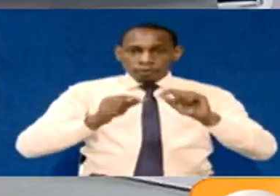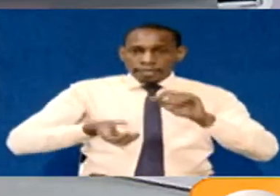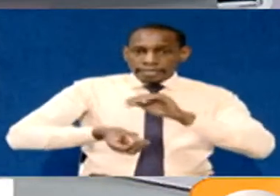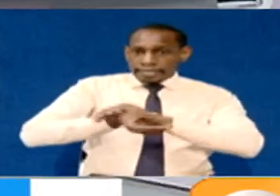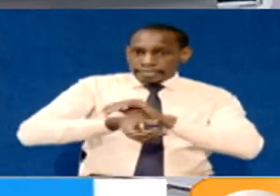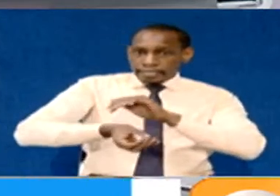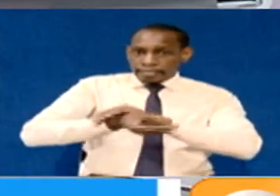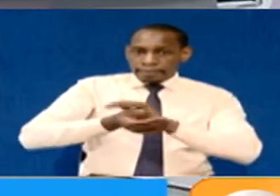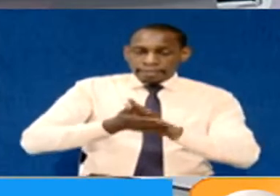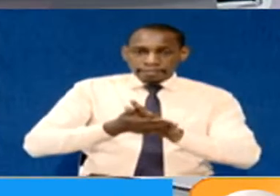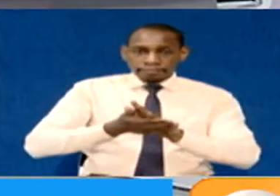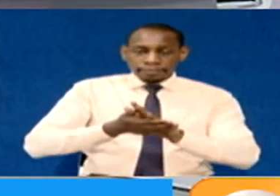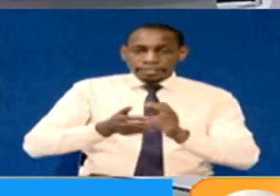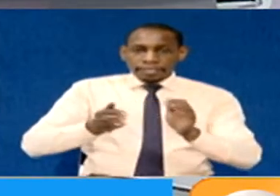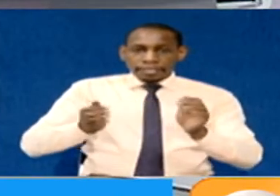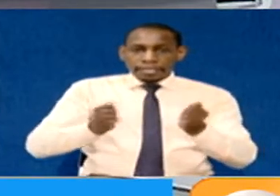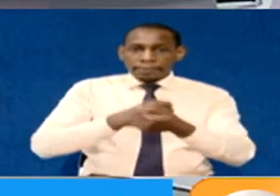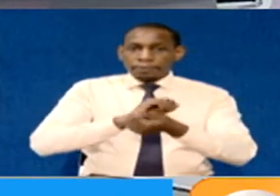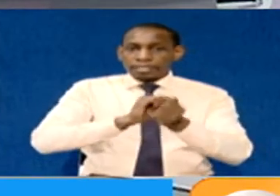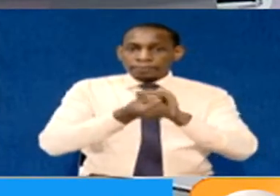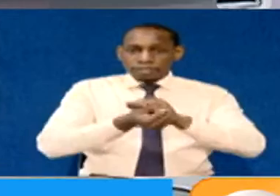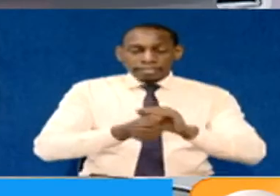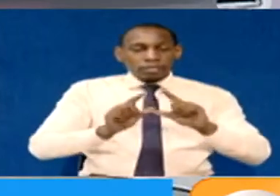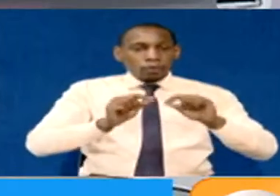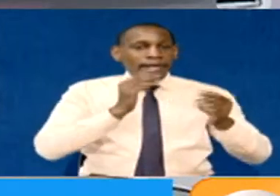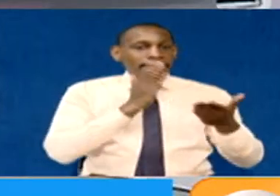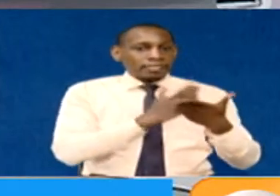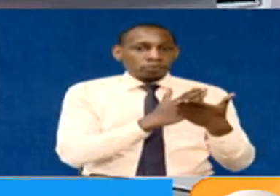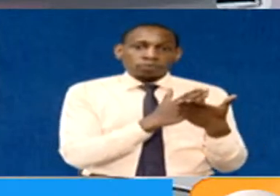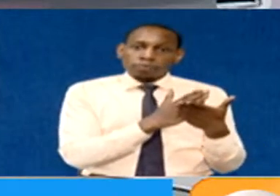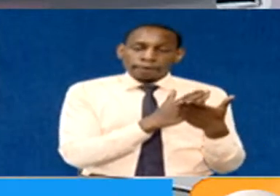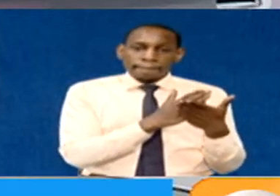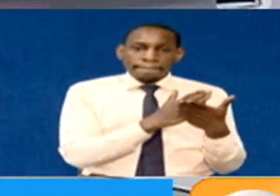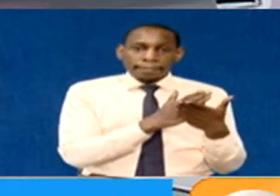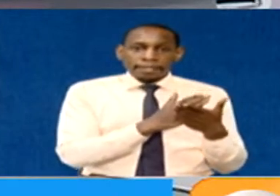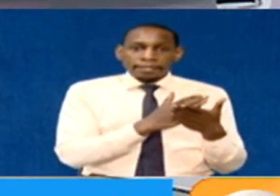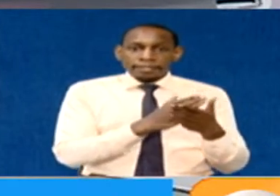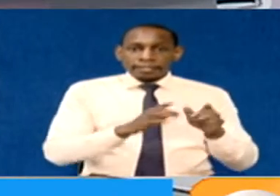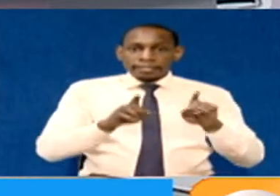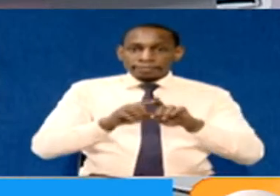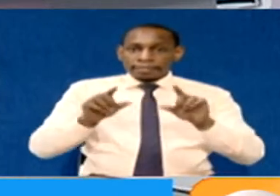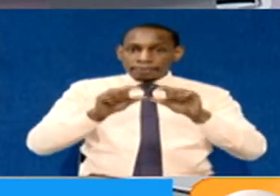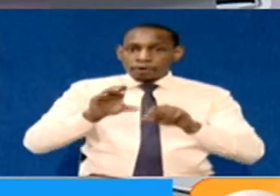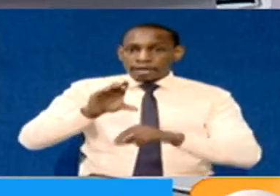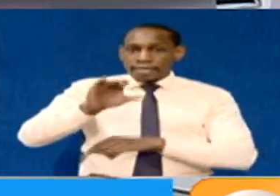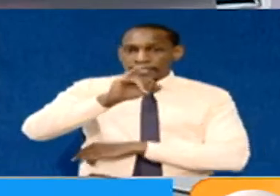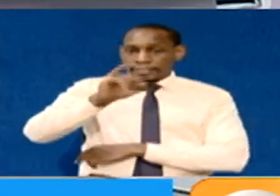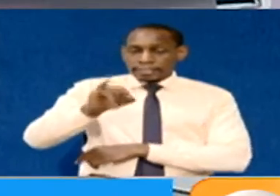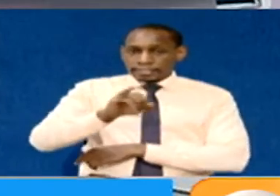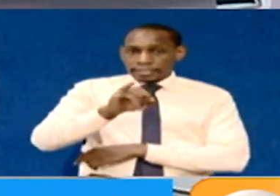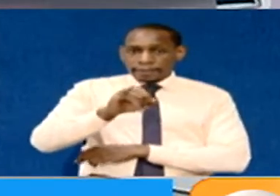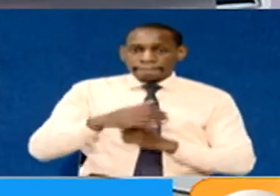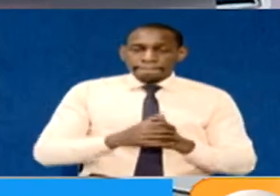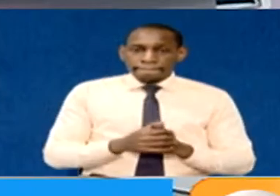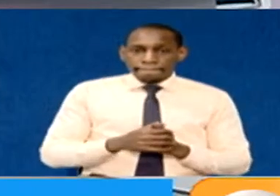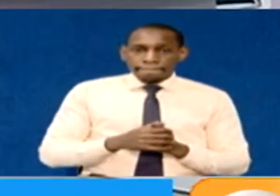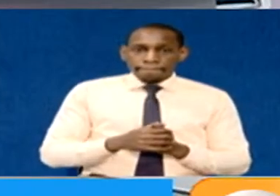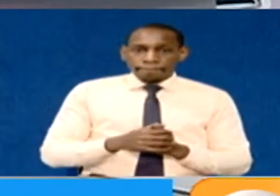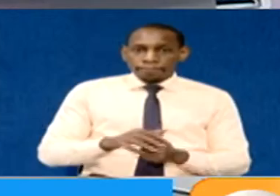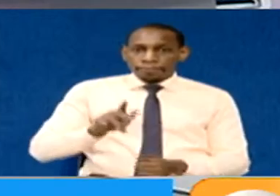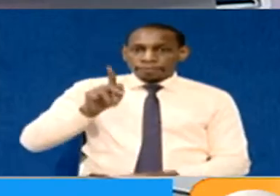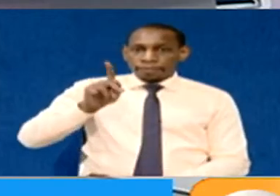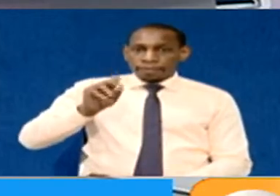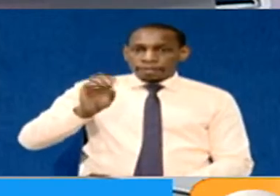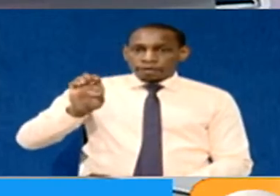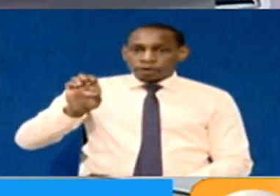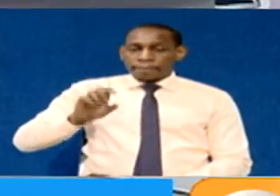as having no reverse gear. And it's actually true, which is what Chief Justice Martha Koome